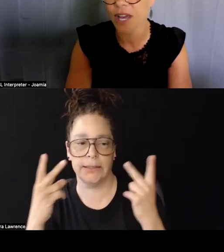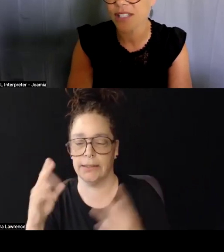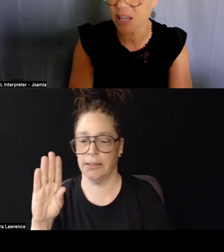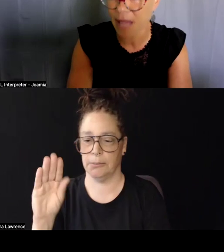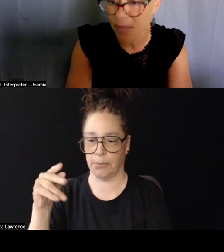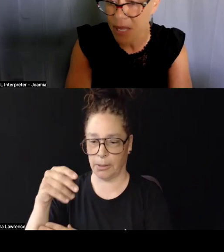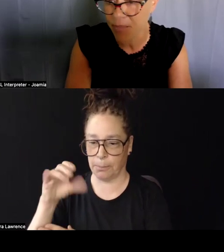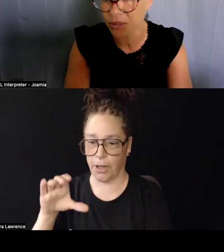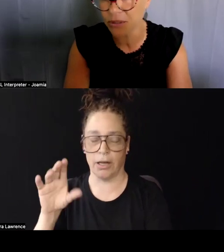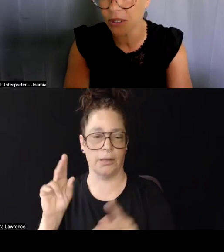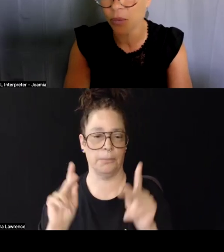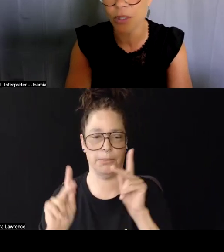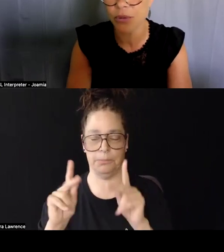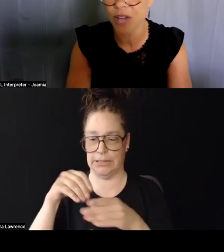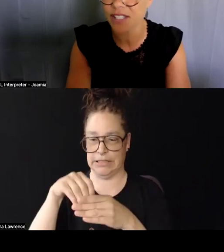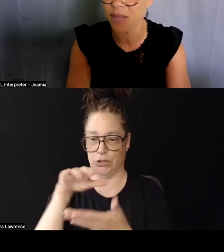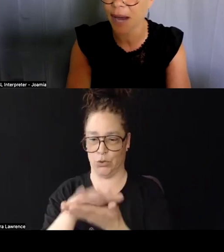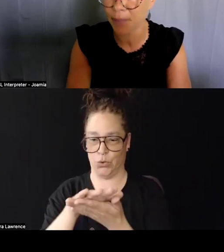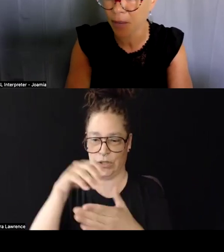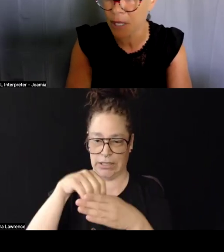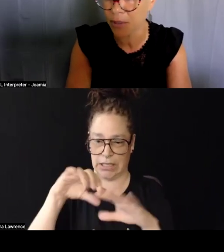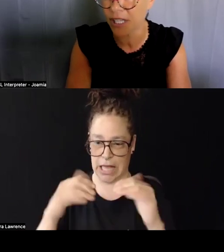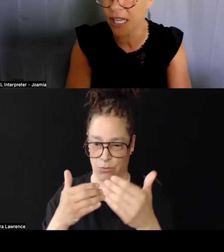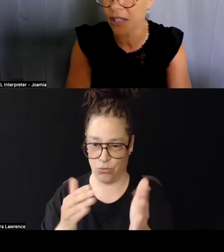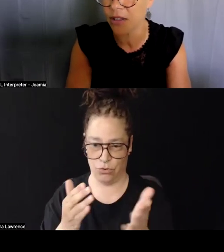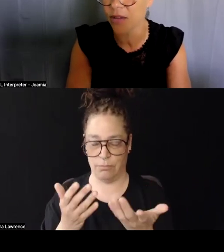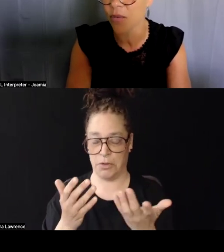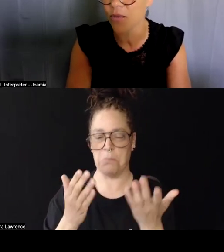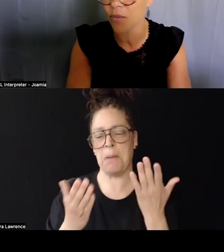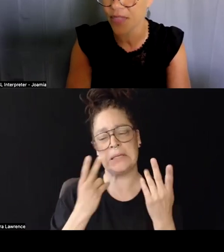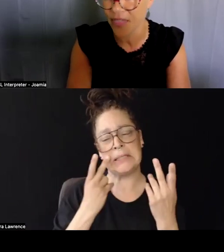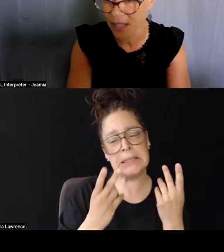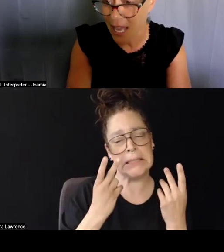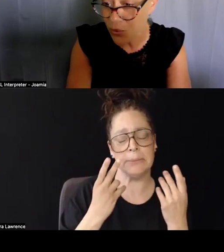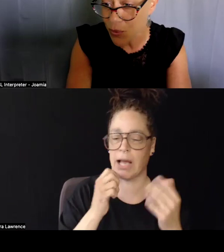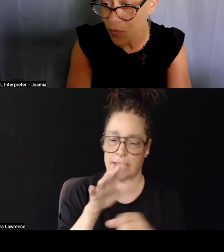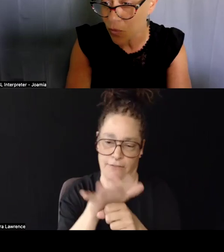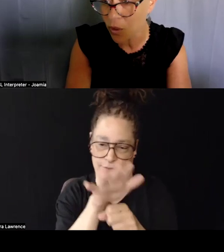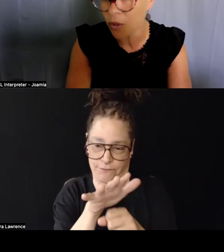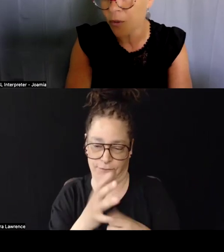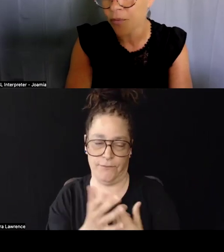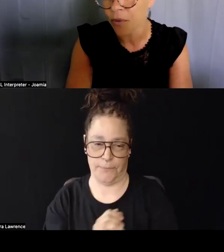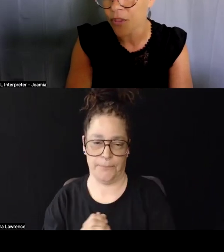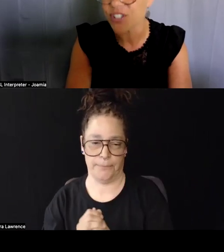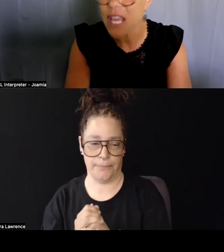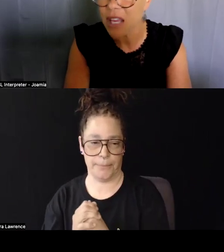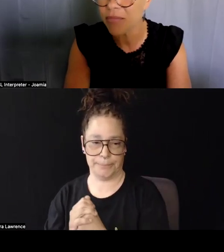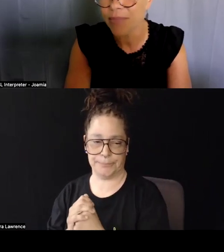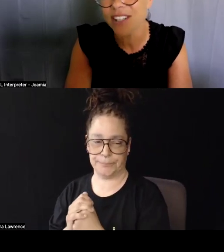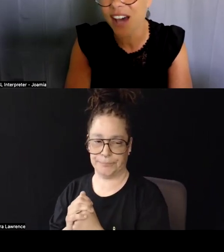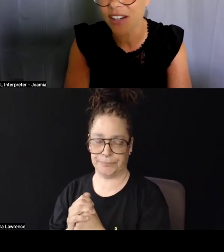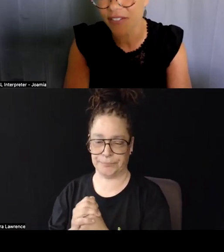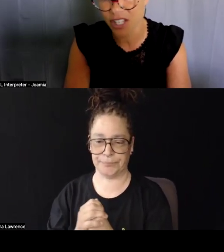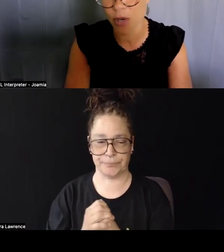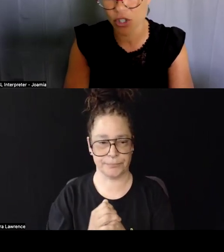We do not see Black people. We do not see BIPOC people within the classroom. They're seen,